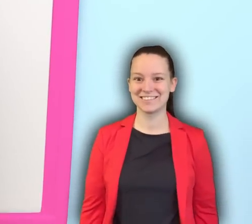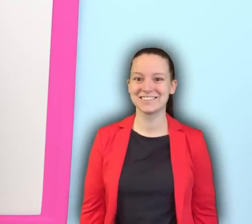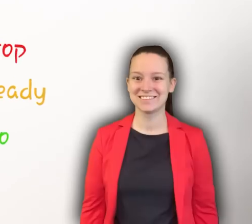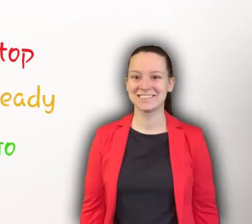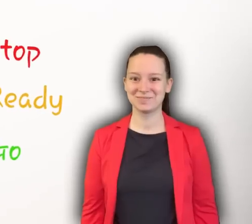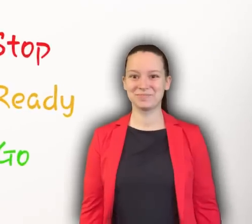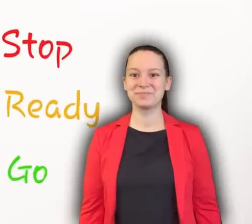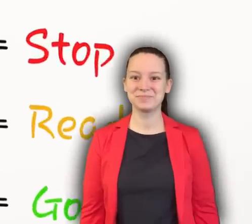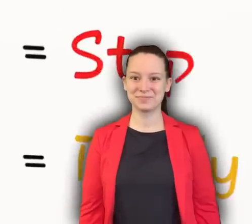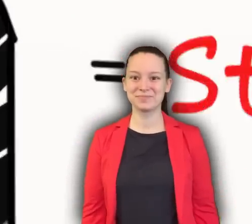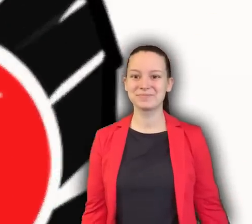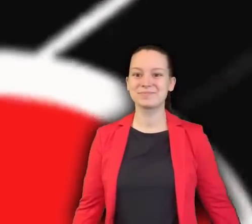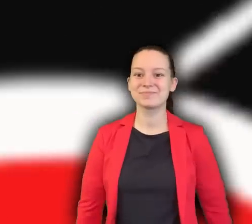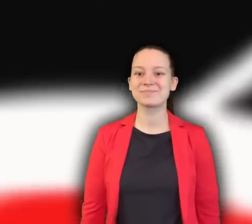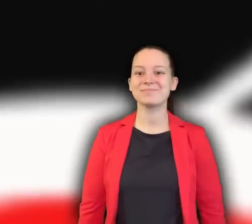green